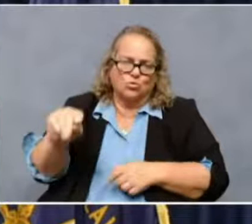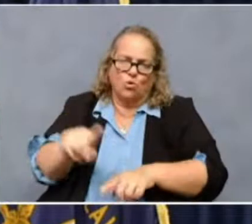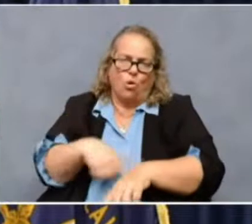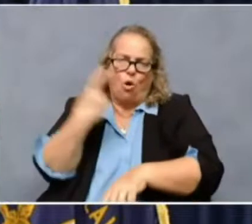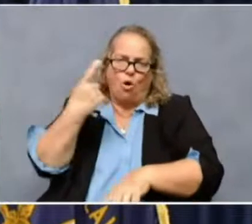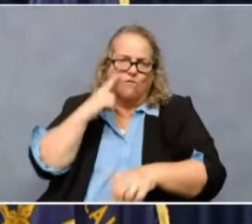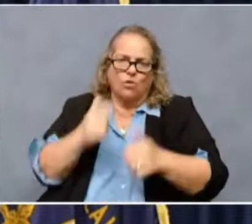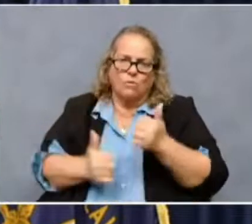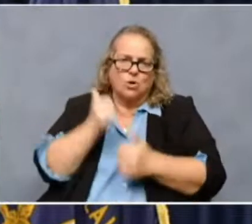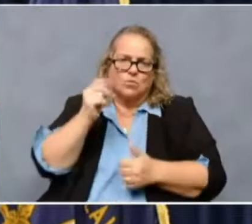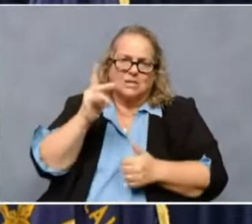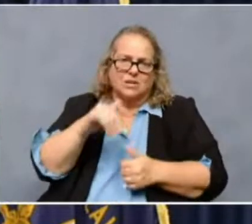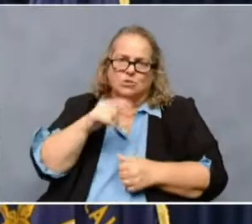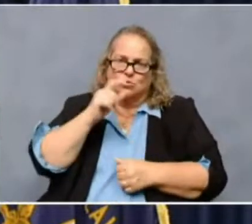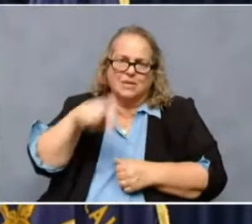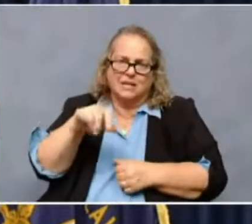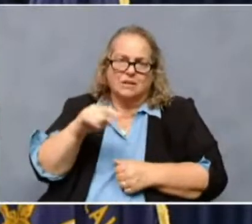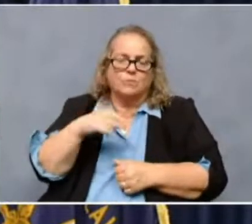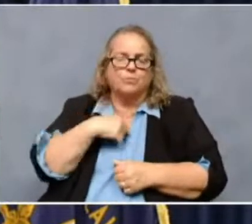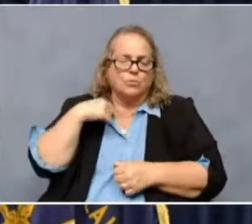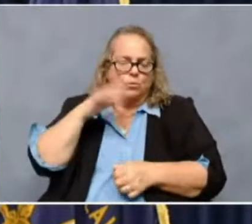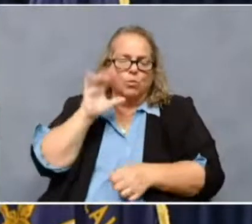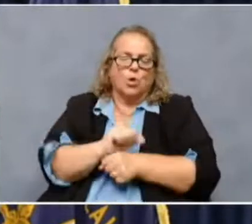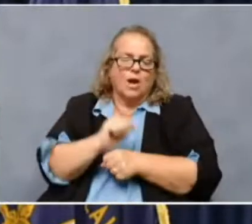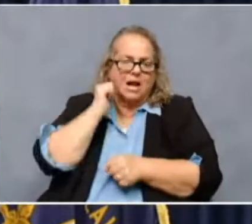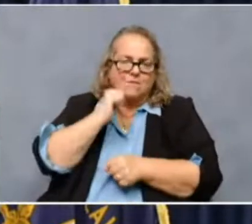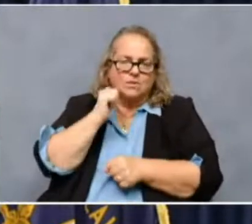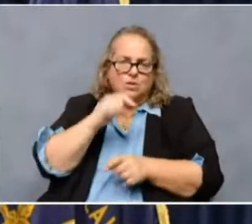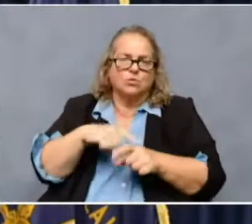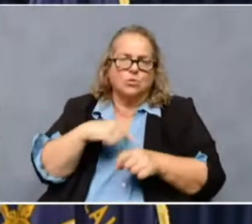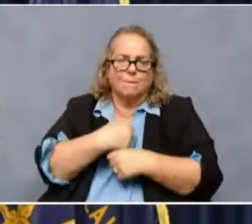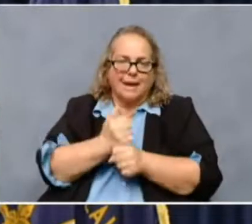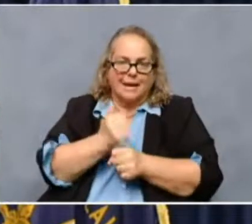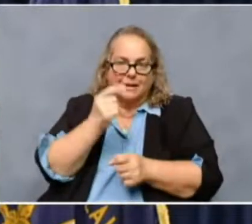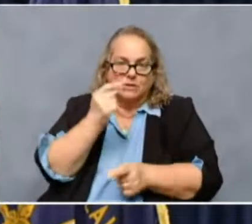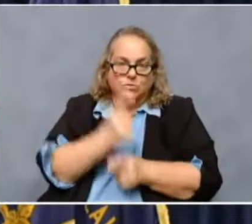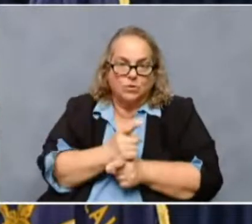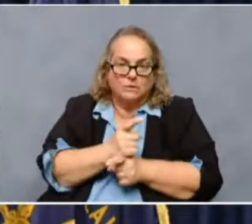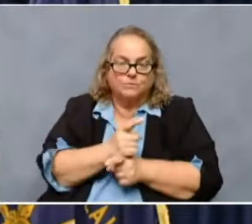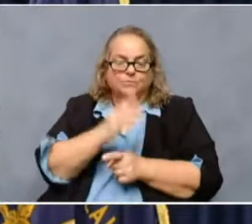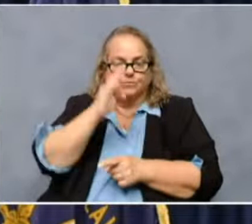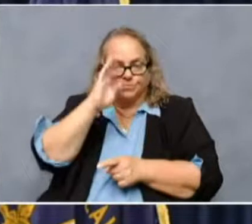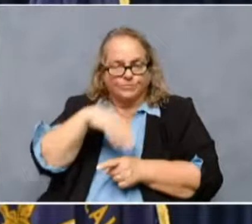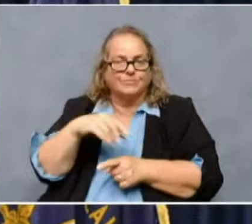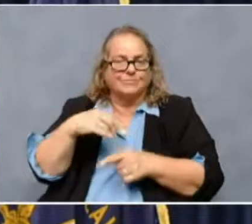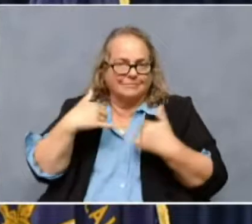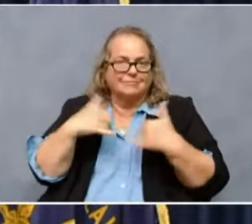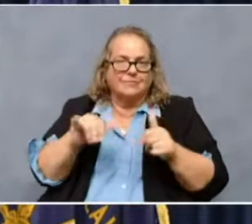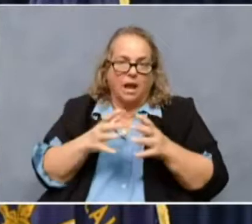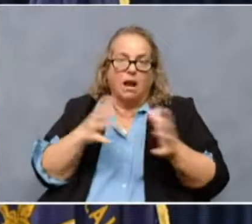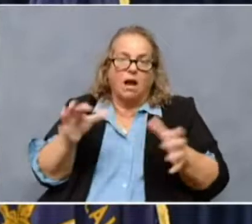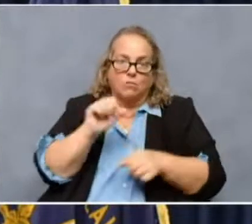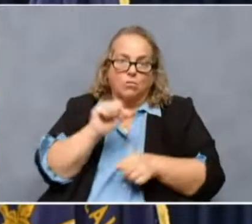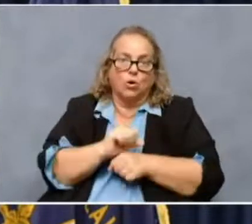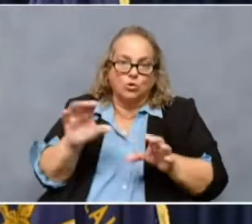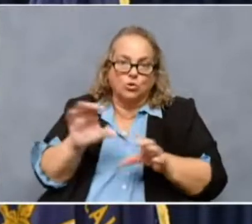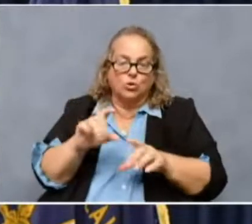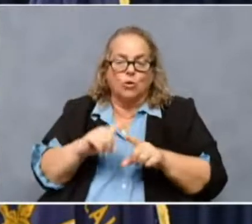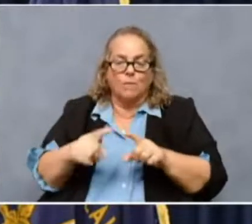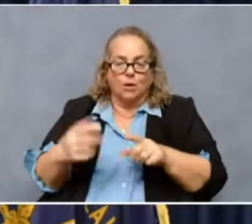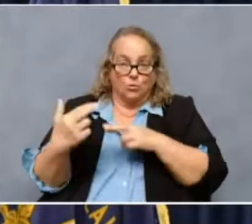most. So we're going to work every day to make it right, knowing that there's still a lot of work to do, but taking the